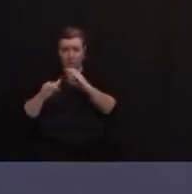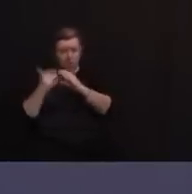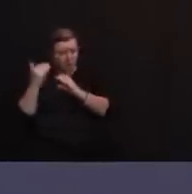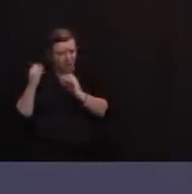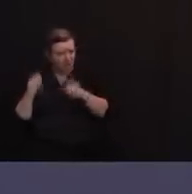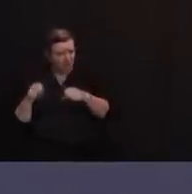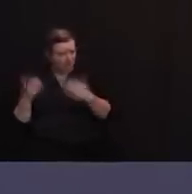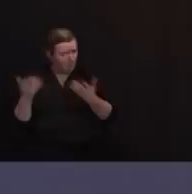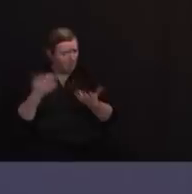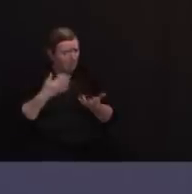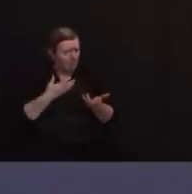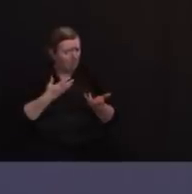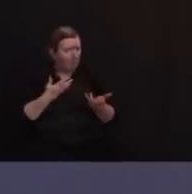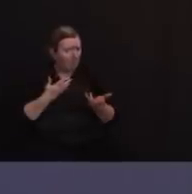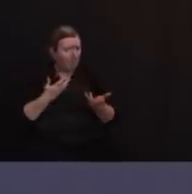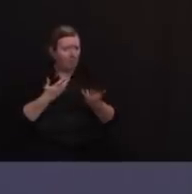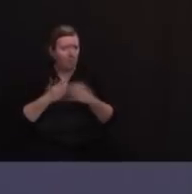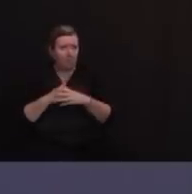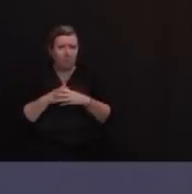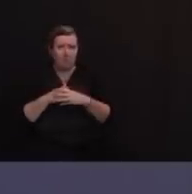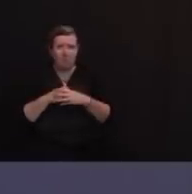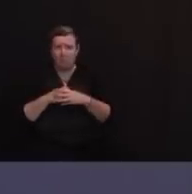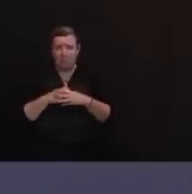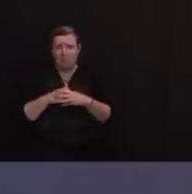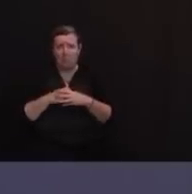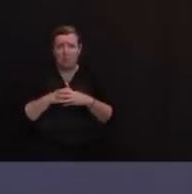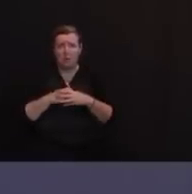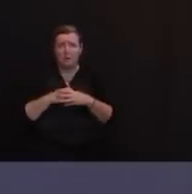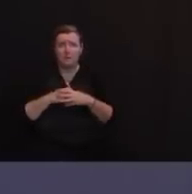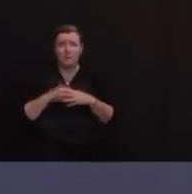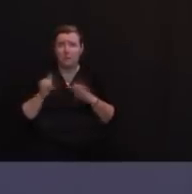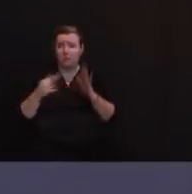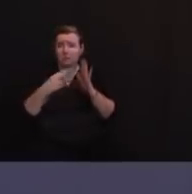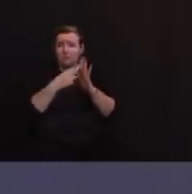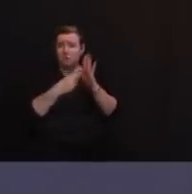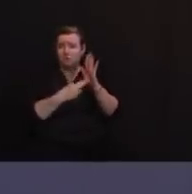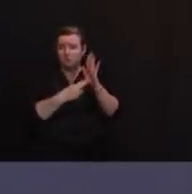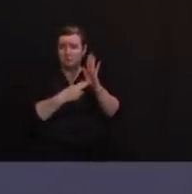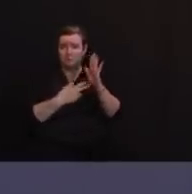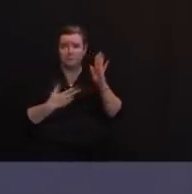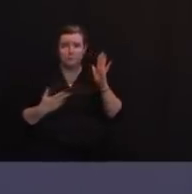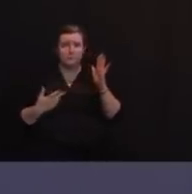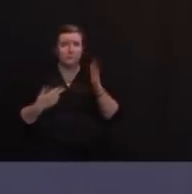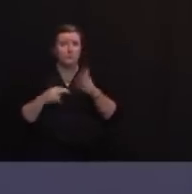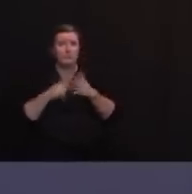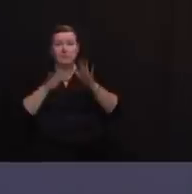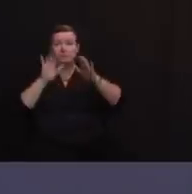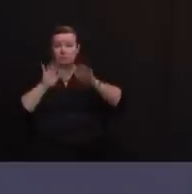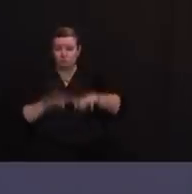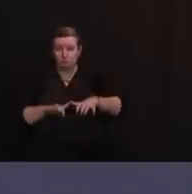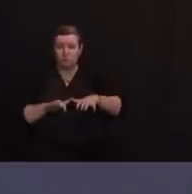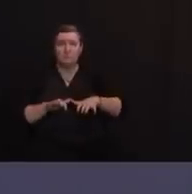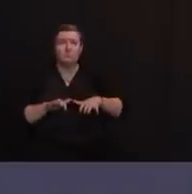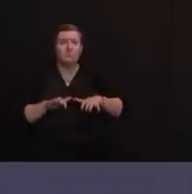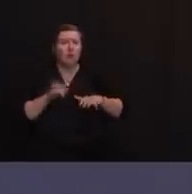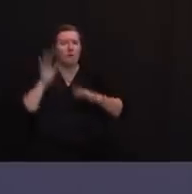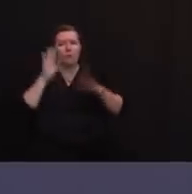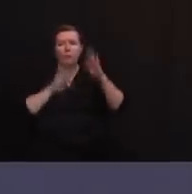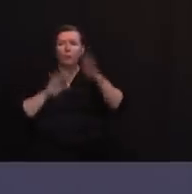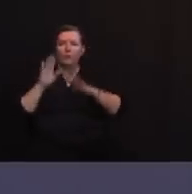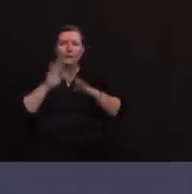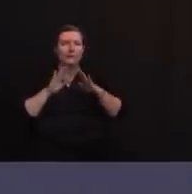advantages is that you don't have to worry about, am I in 1A, B, C, D, E? You're just going to get